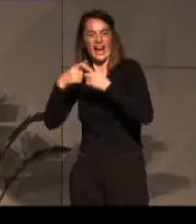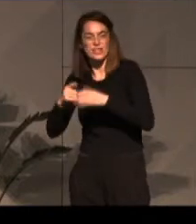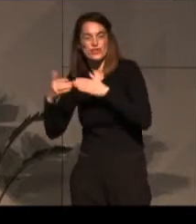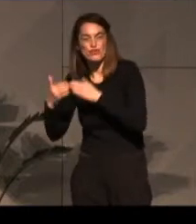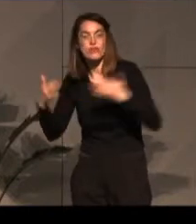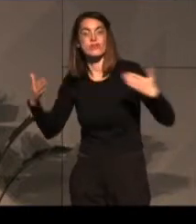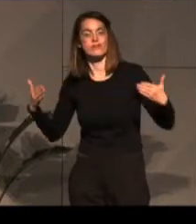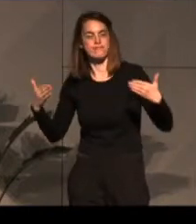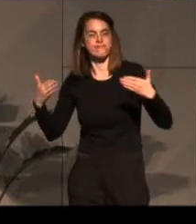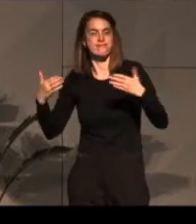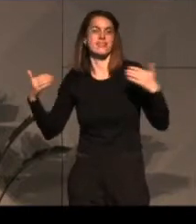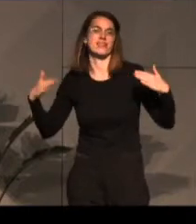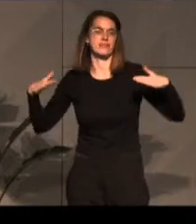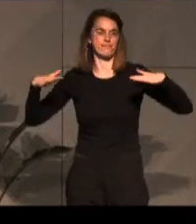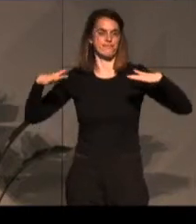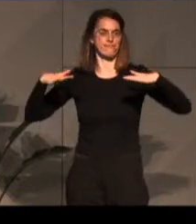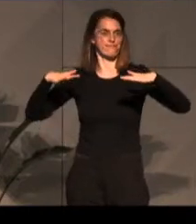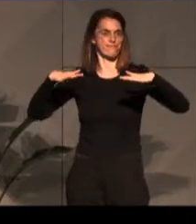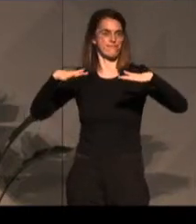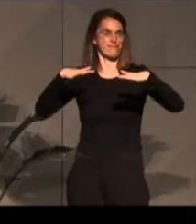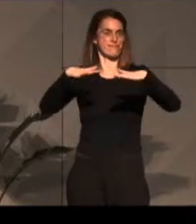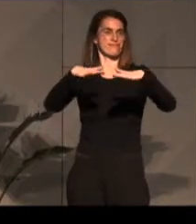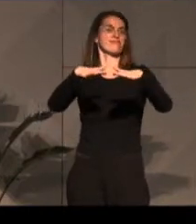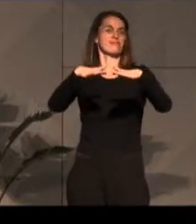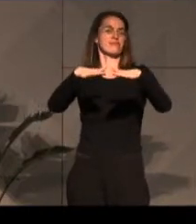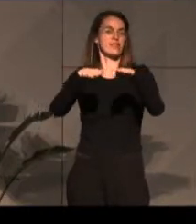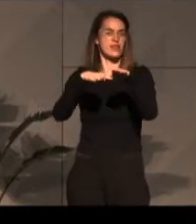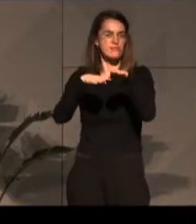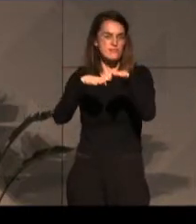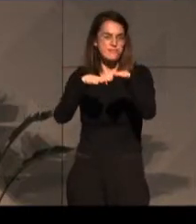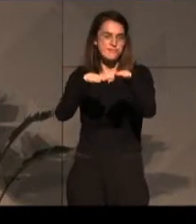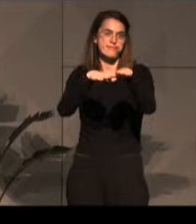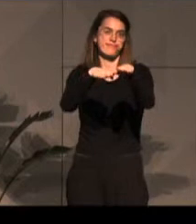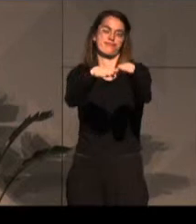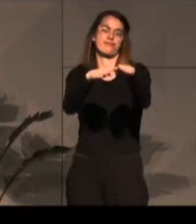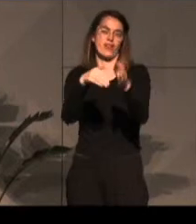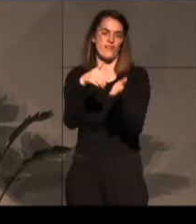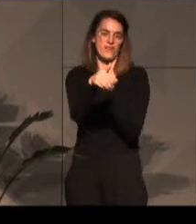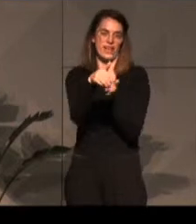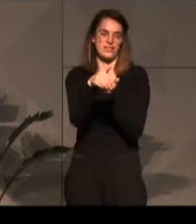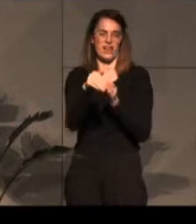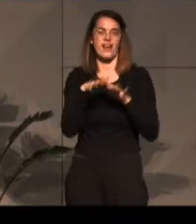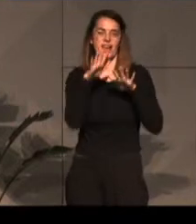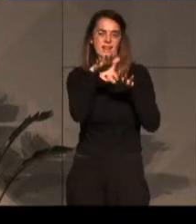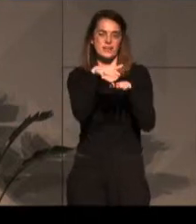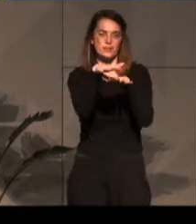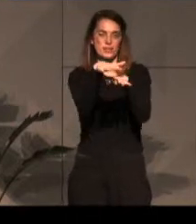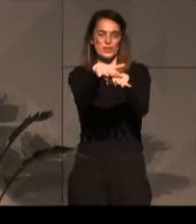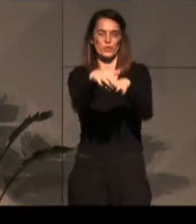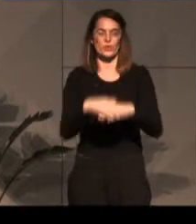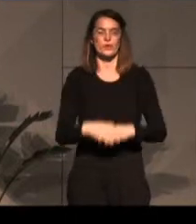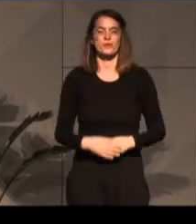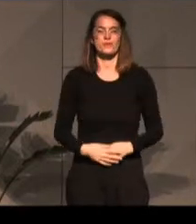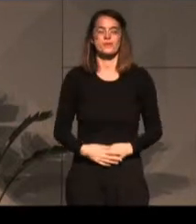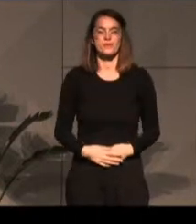support Polarstern. And finally, the expedition can be continued.